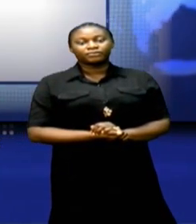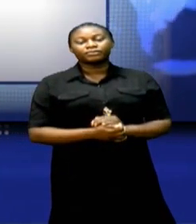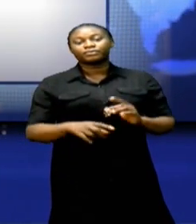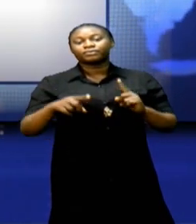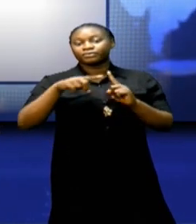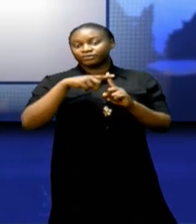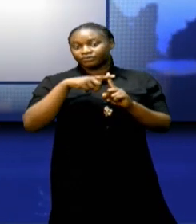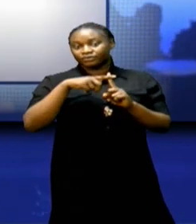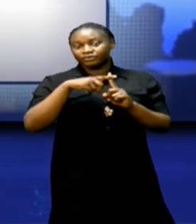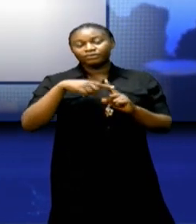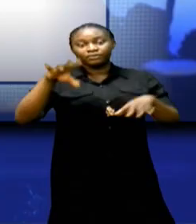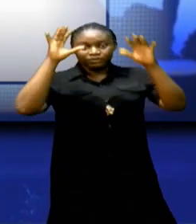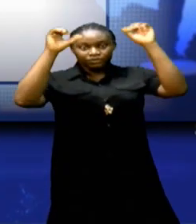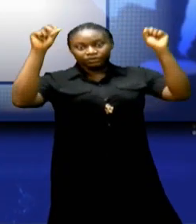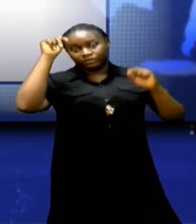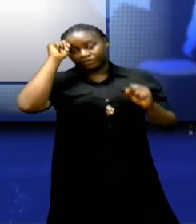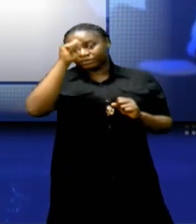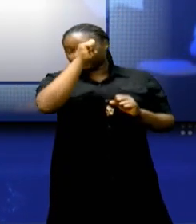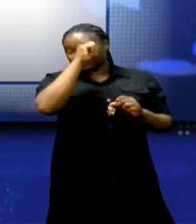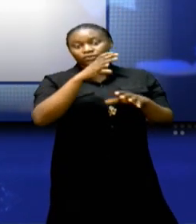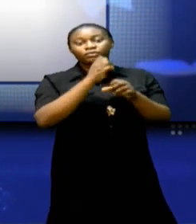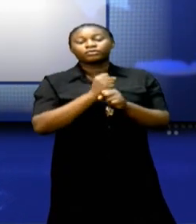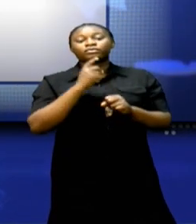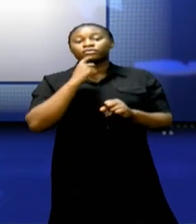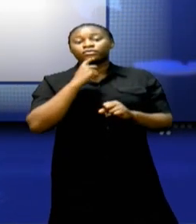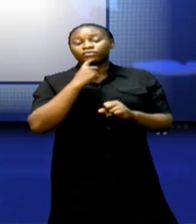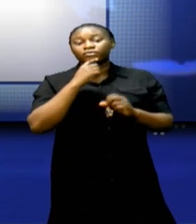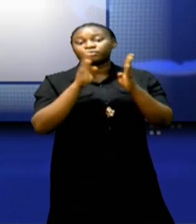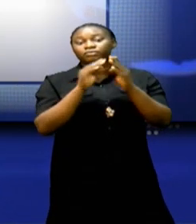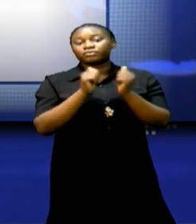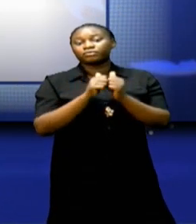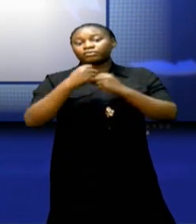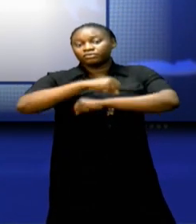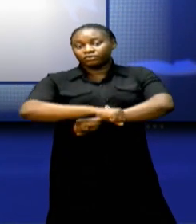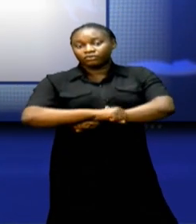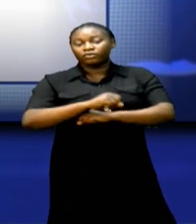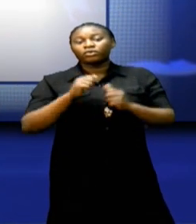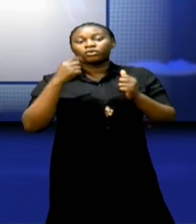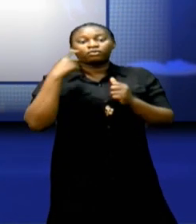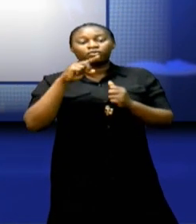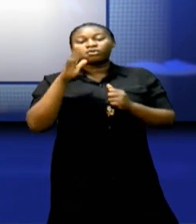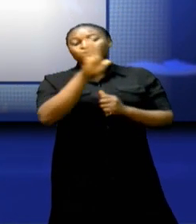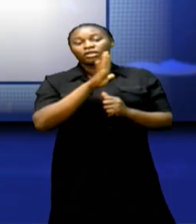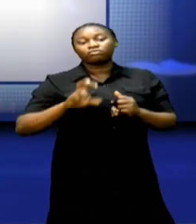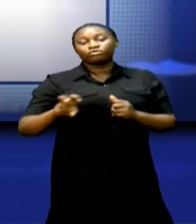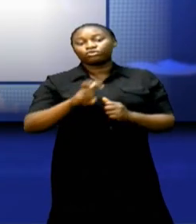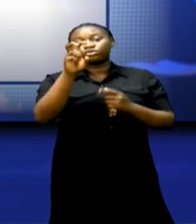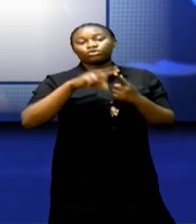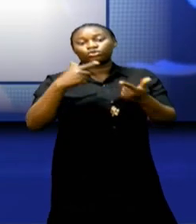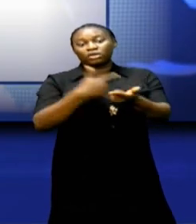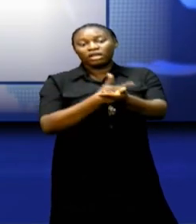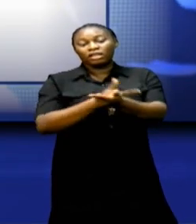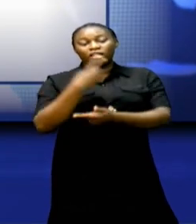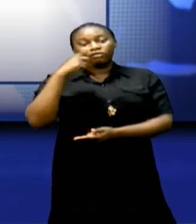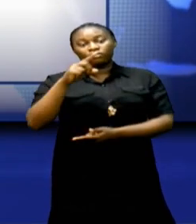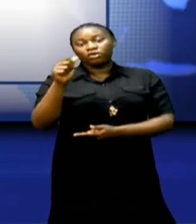Plus, President Tinubu holds crucial meeting with security chiefs ahead of trip to Ghana for AU meeting.